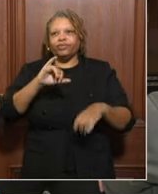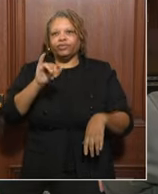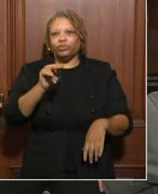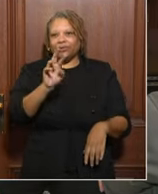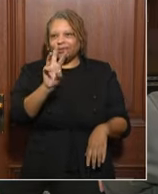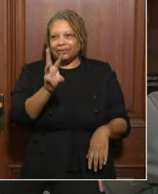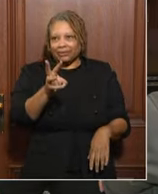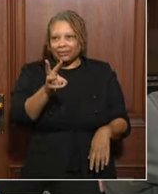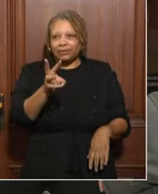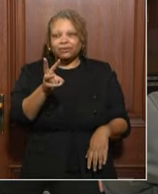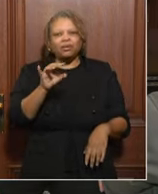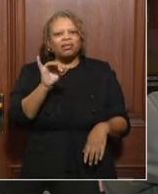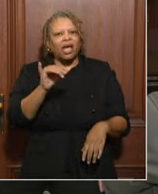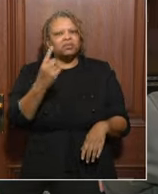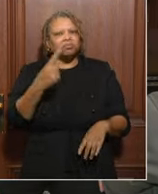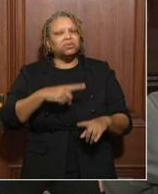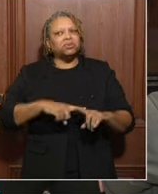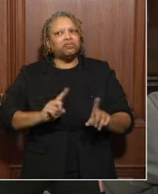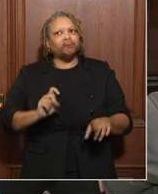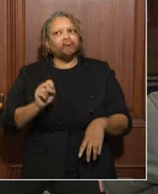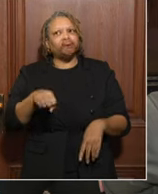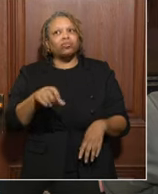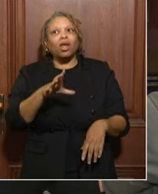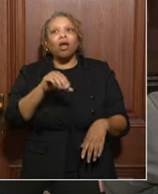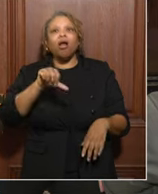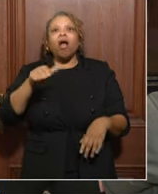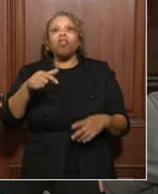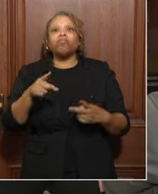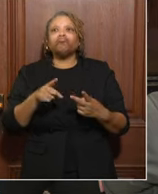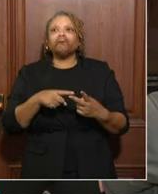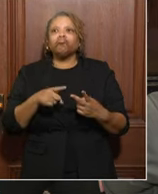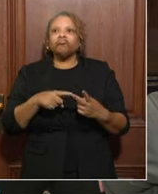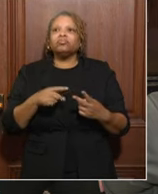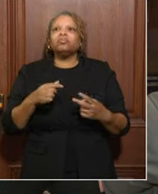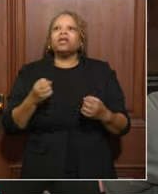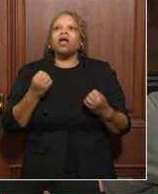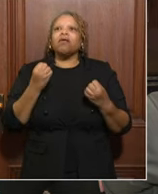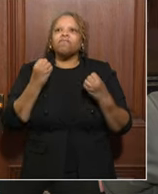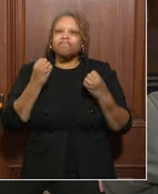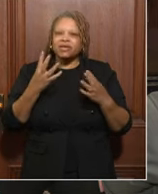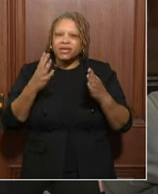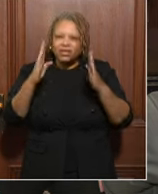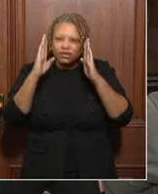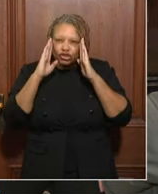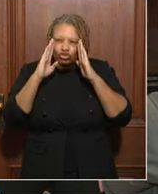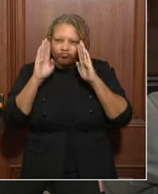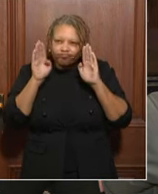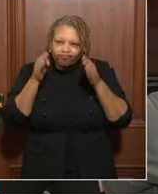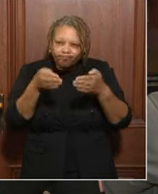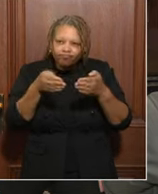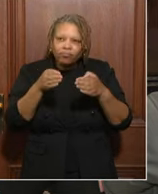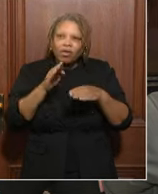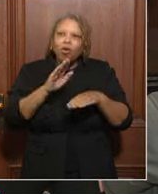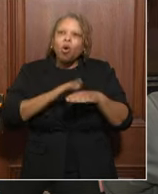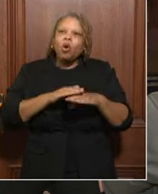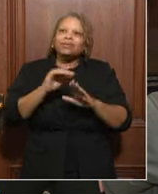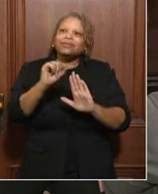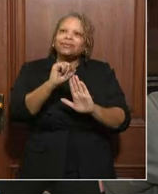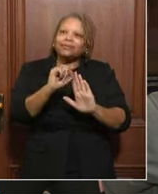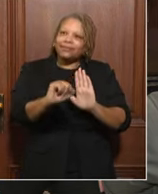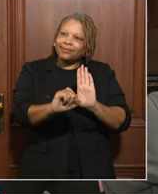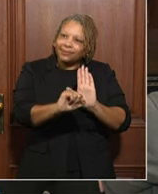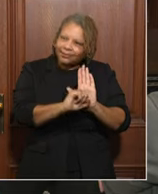that's different is that a lot of attention will be paid at state houses leading up to January 6th, where states